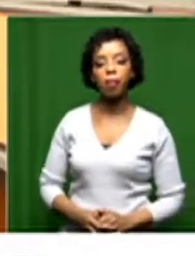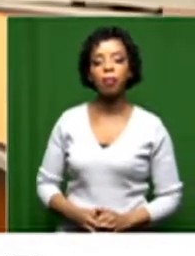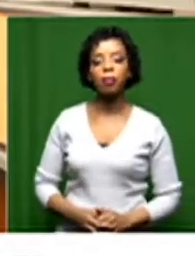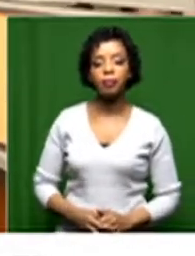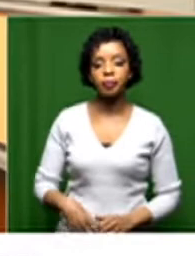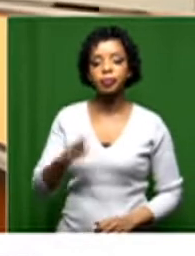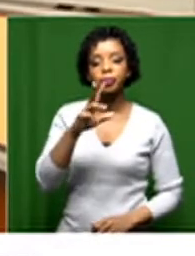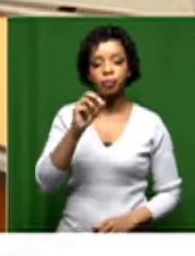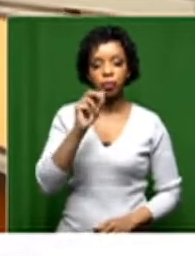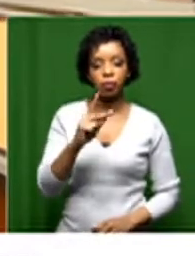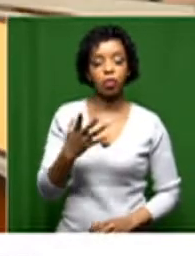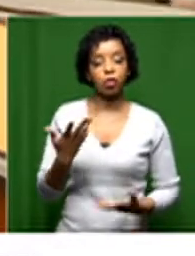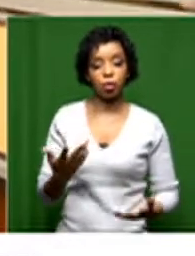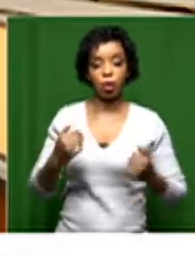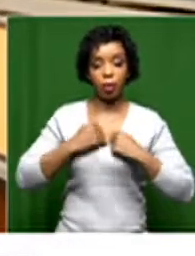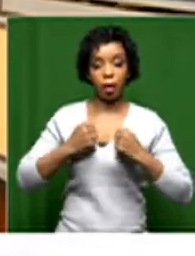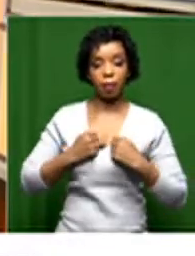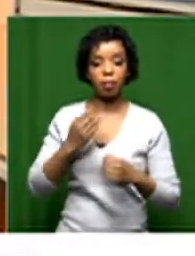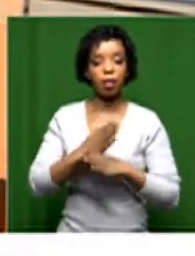work, what I'm trying to do is